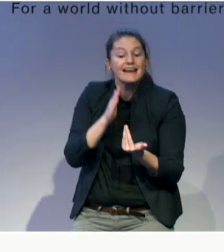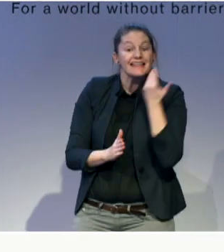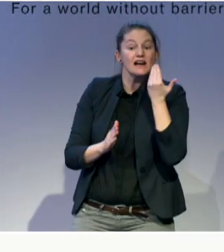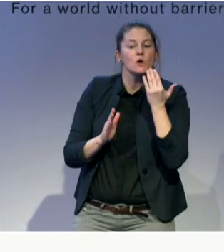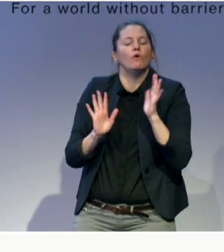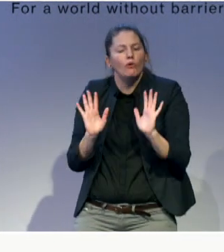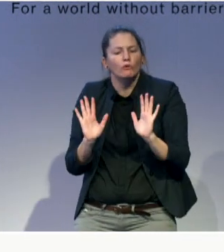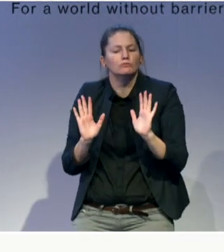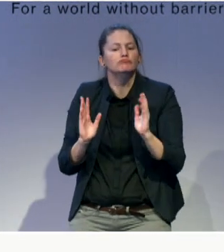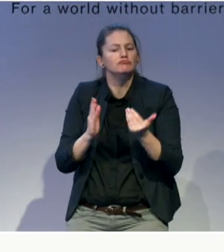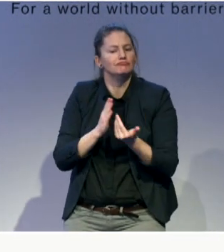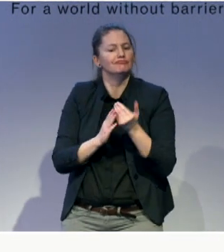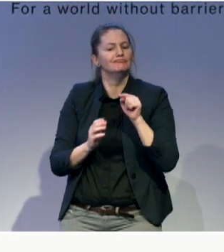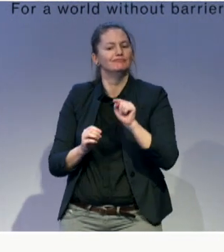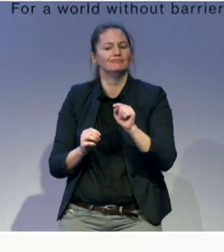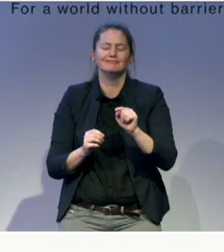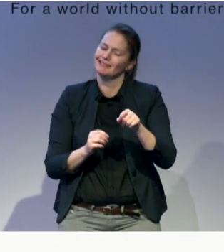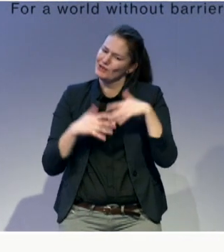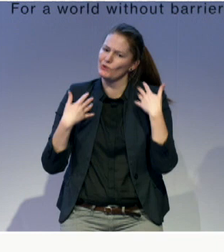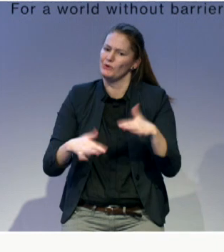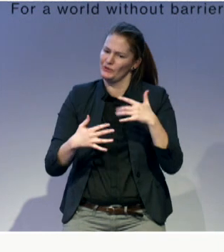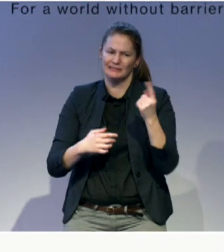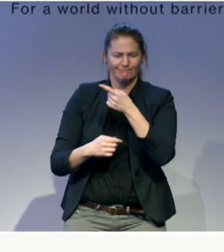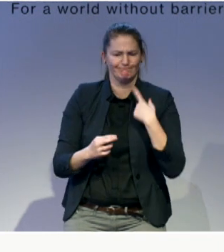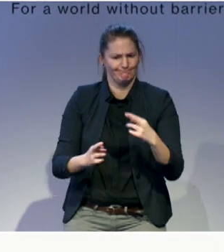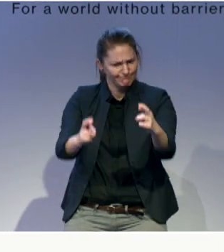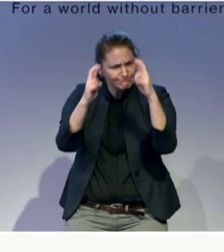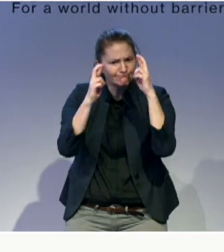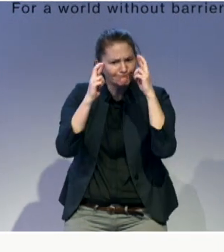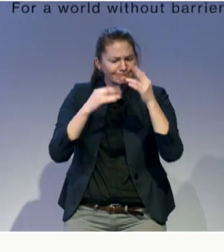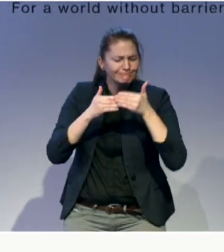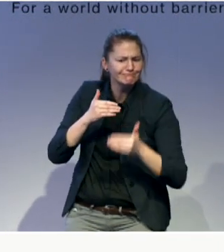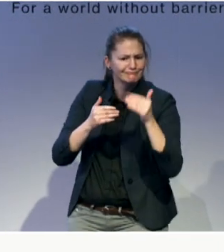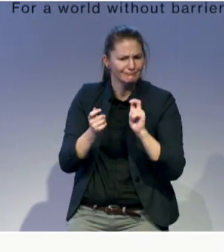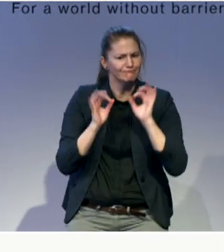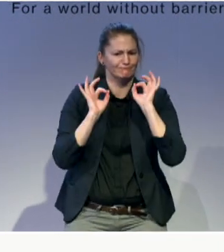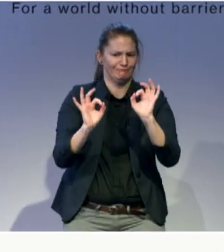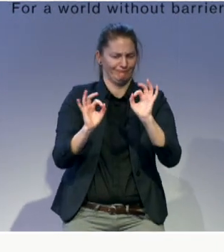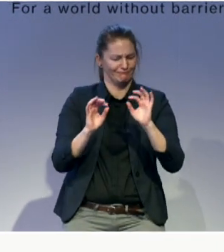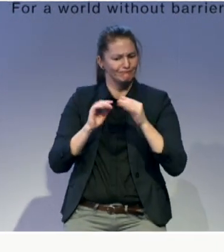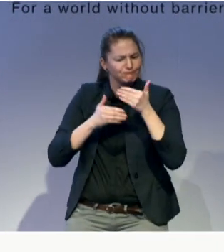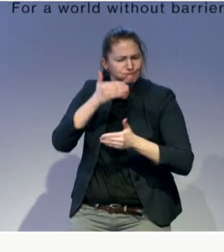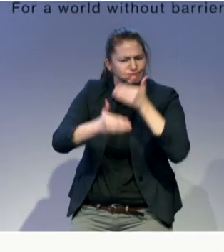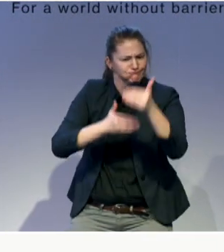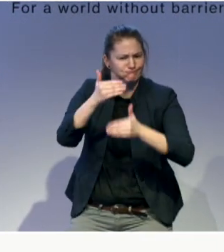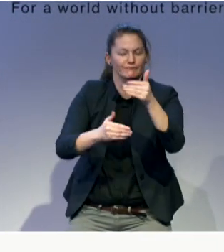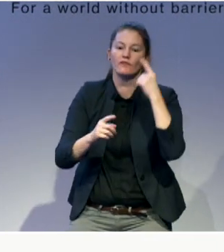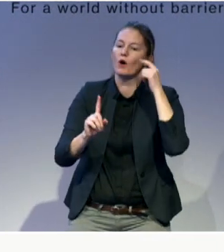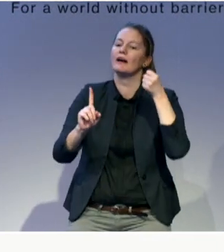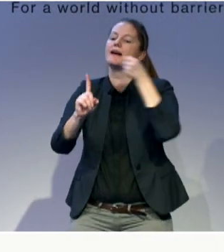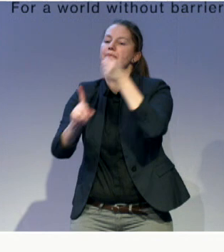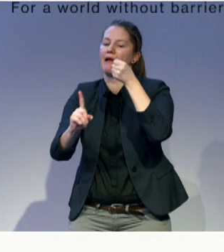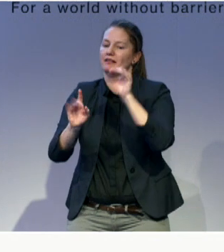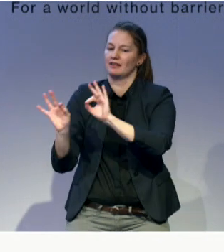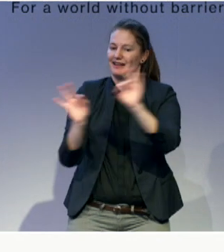high hopes for the realization of impact transfer. Building on all the